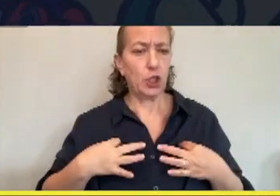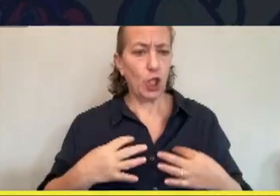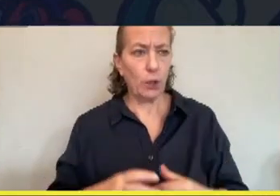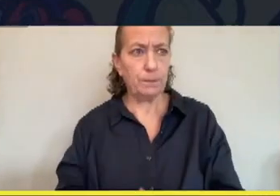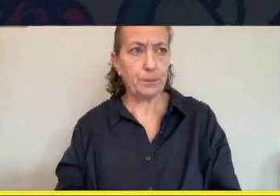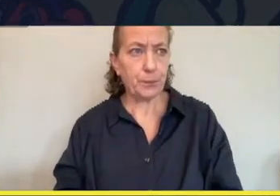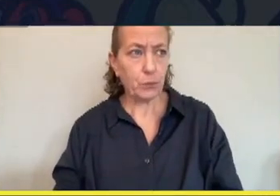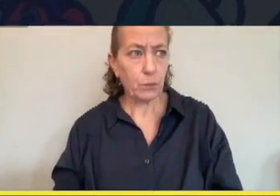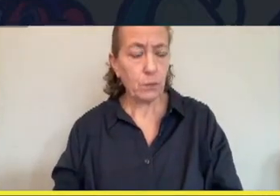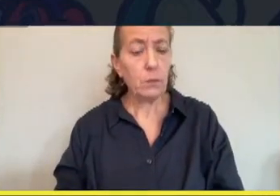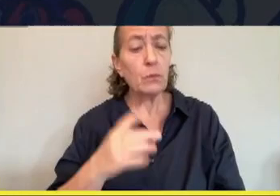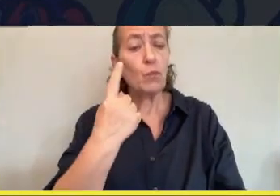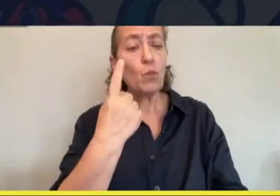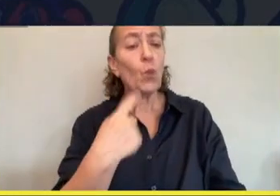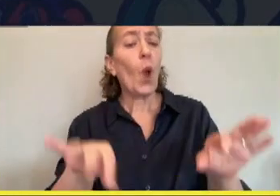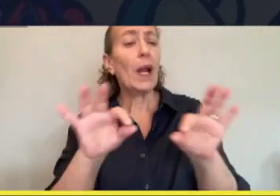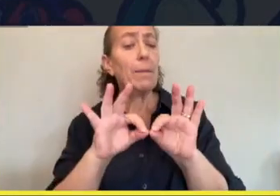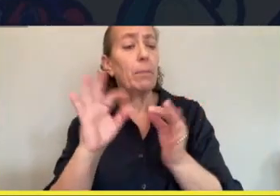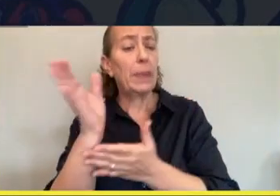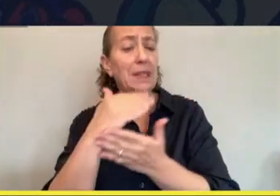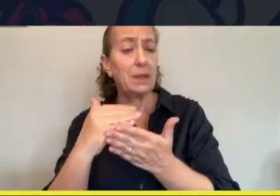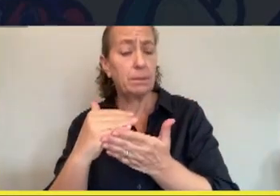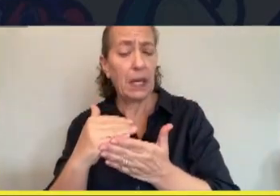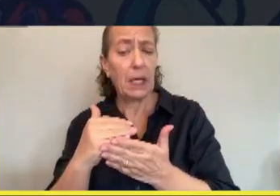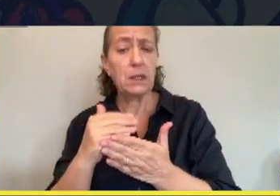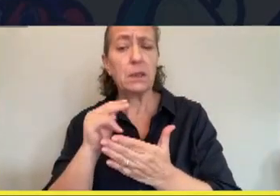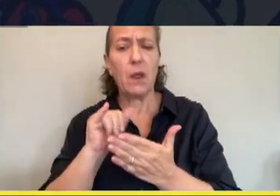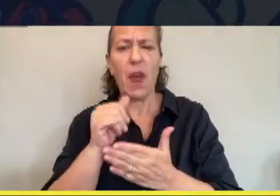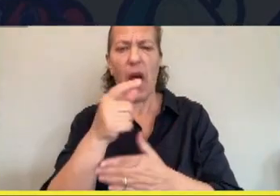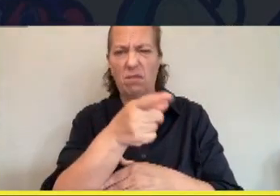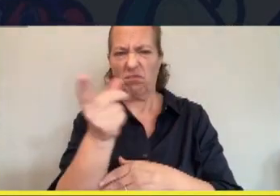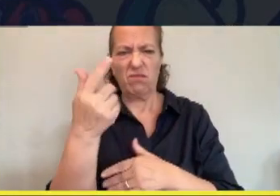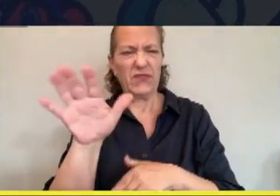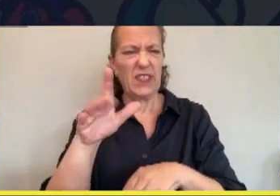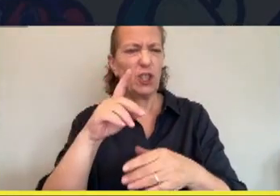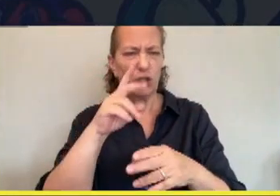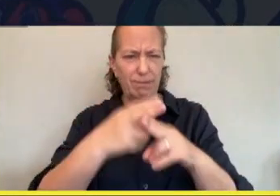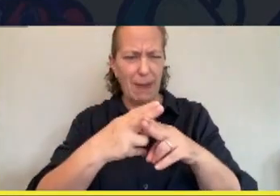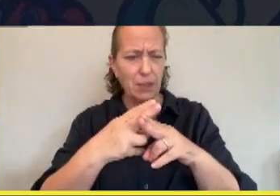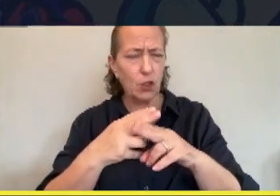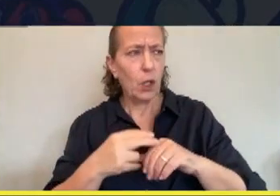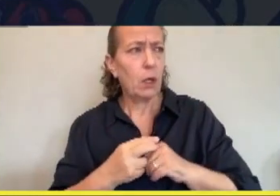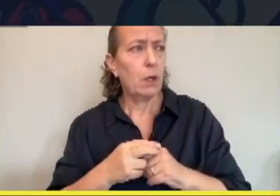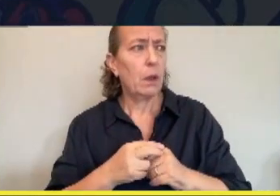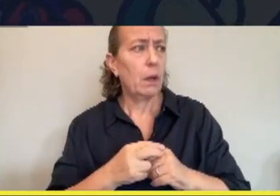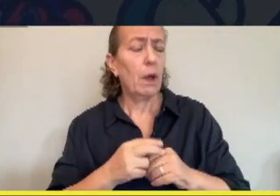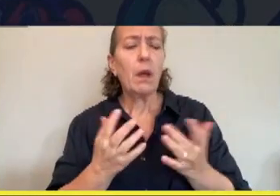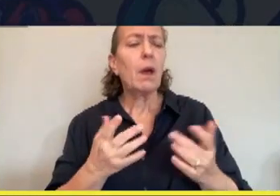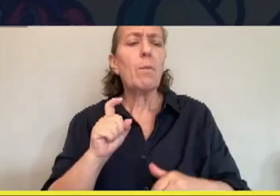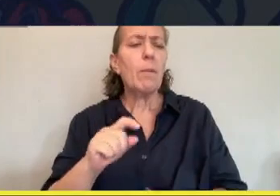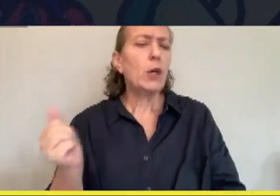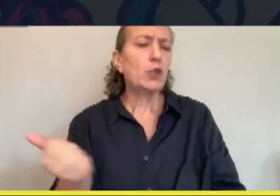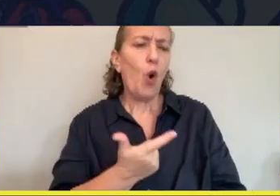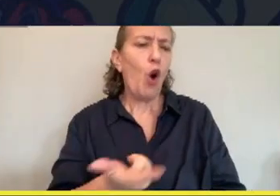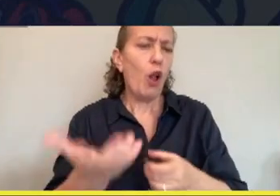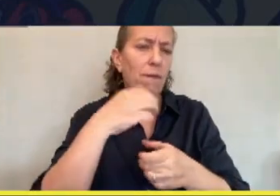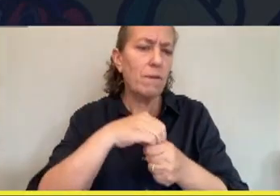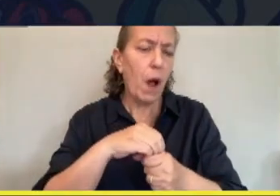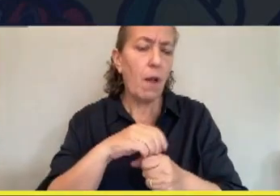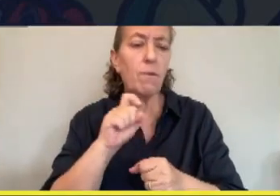really important pieces that everyone has already touched on is the fact that it takes us all. Like it takes researchers, it